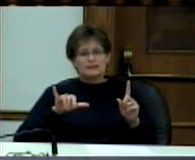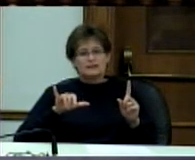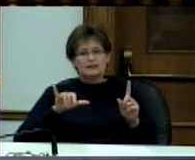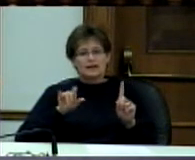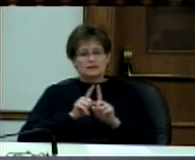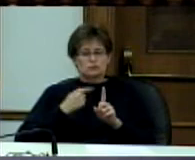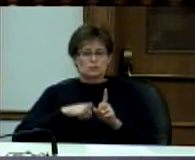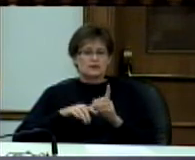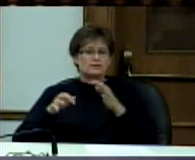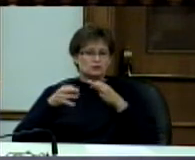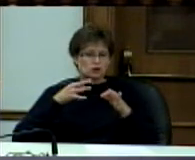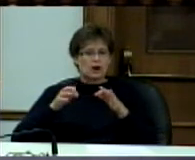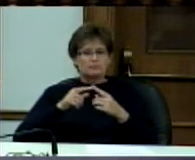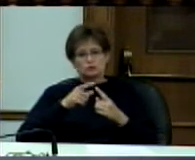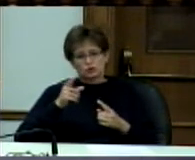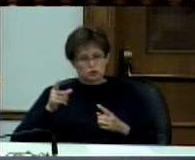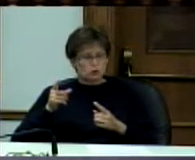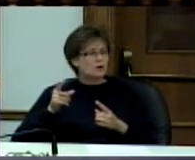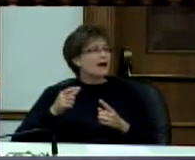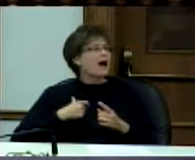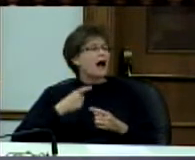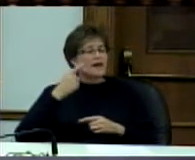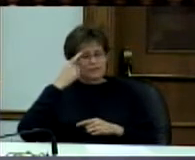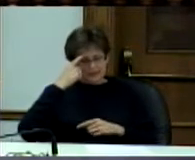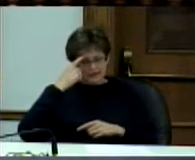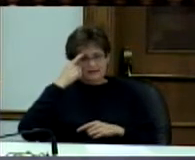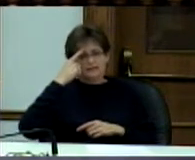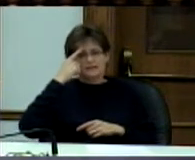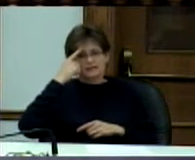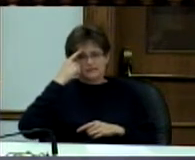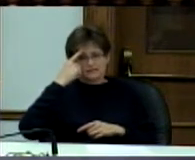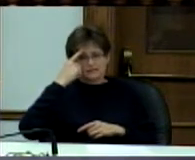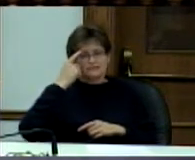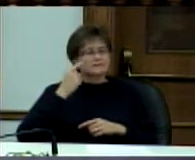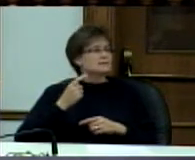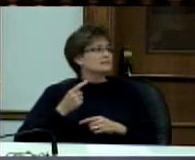levy as it's been described, and as you've described it, I think